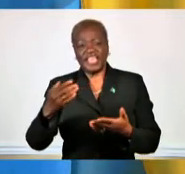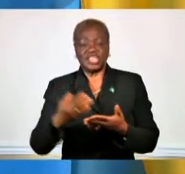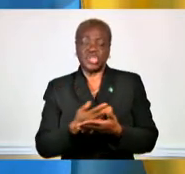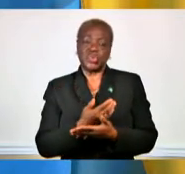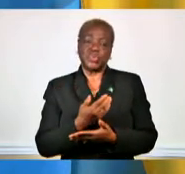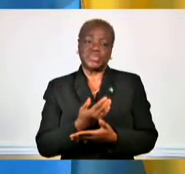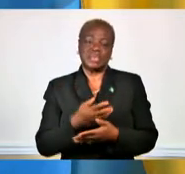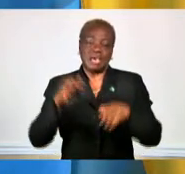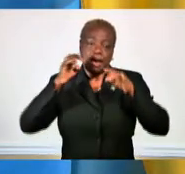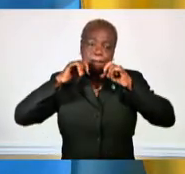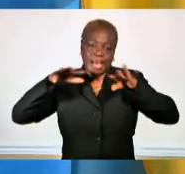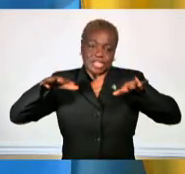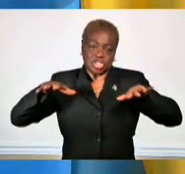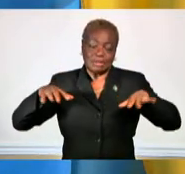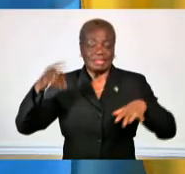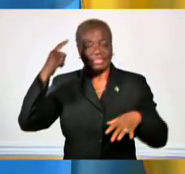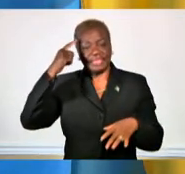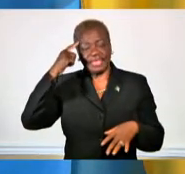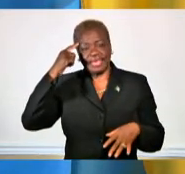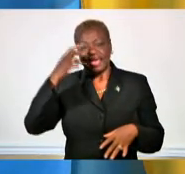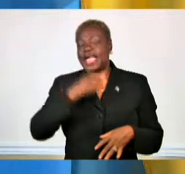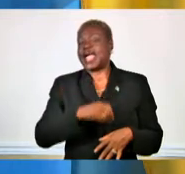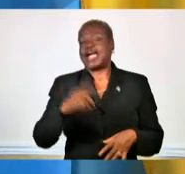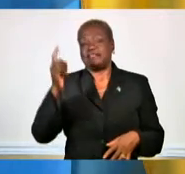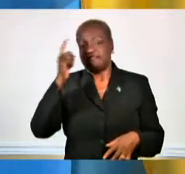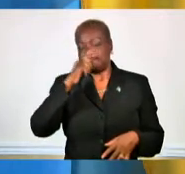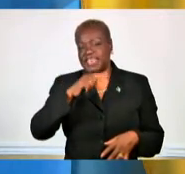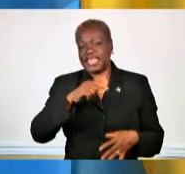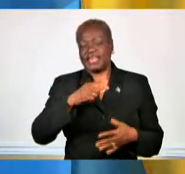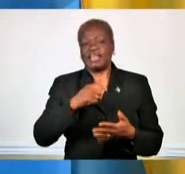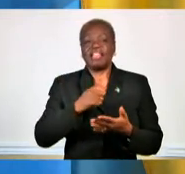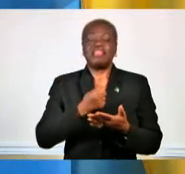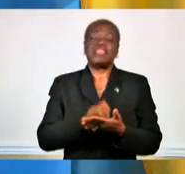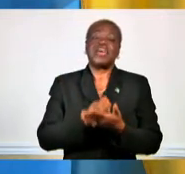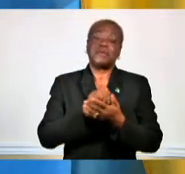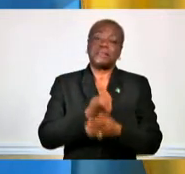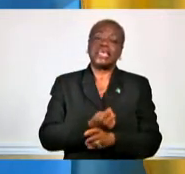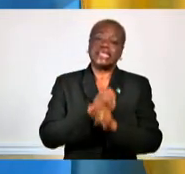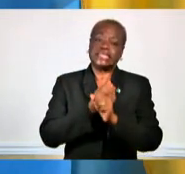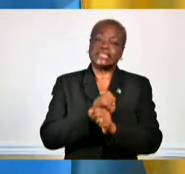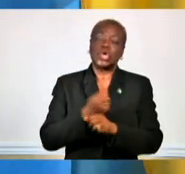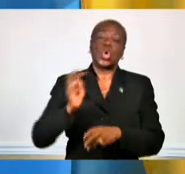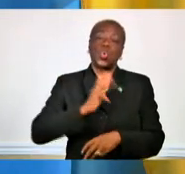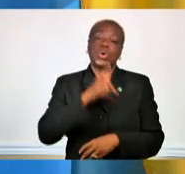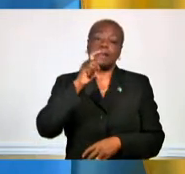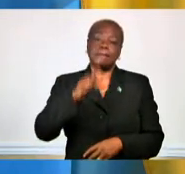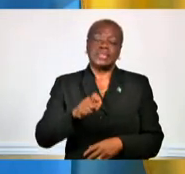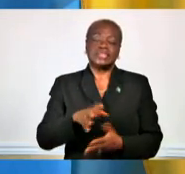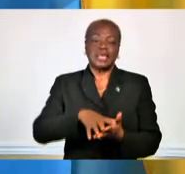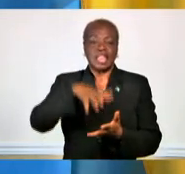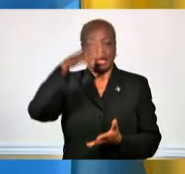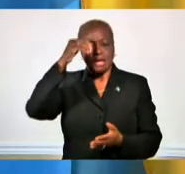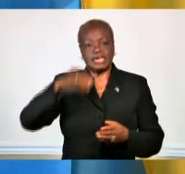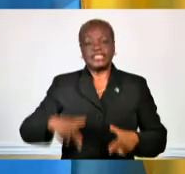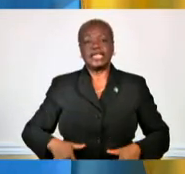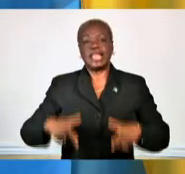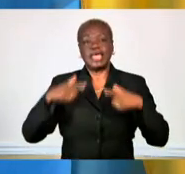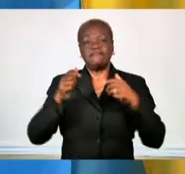thinking, and fake therapies. We have to learn to live with this